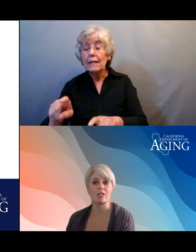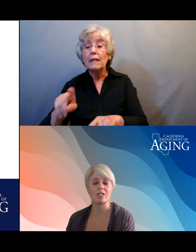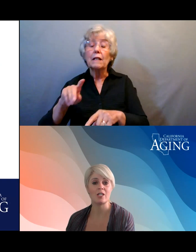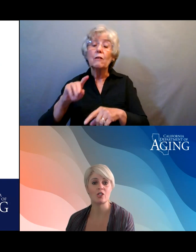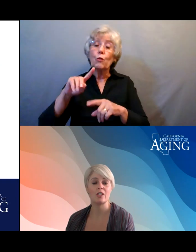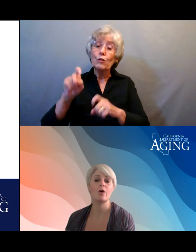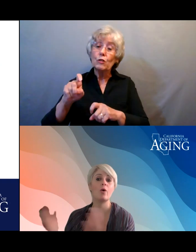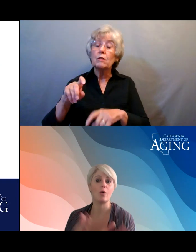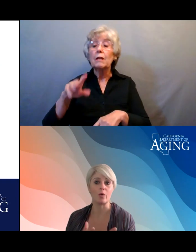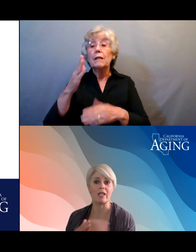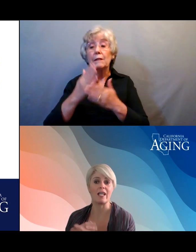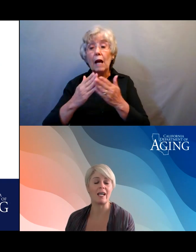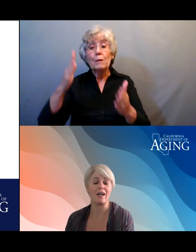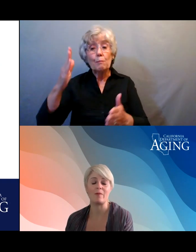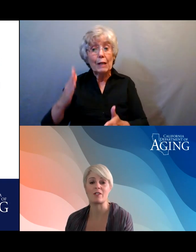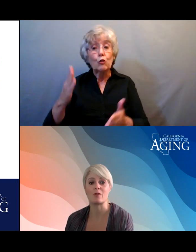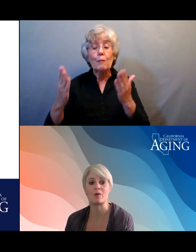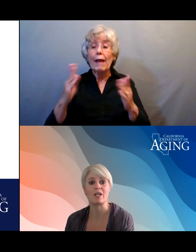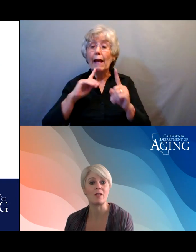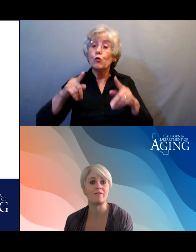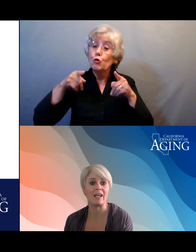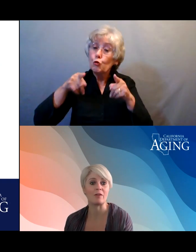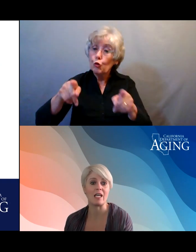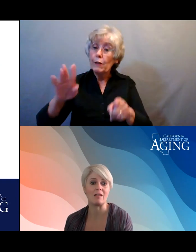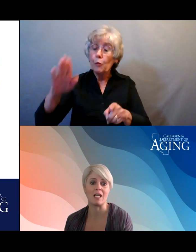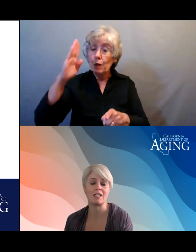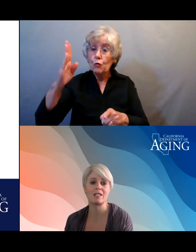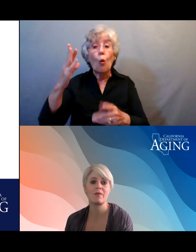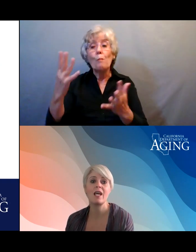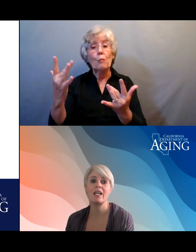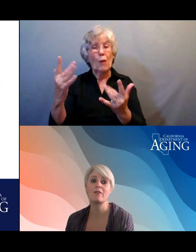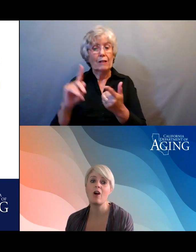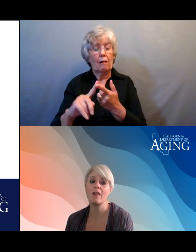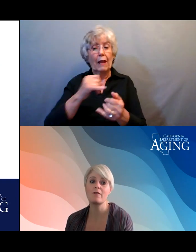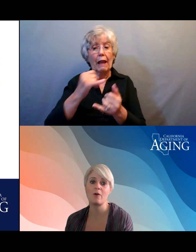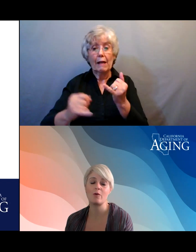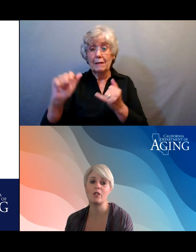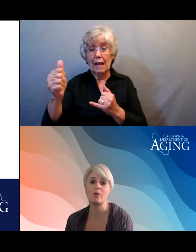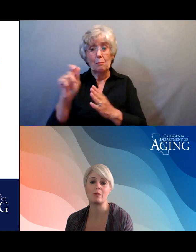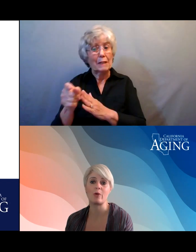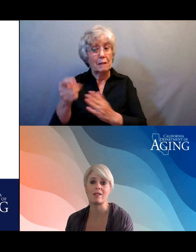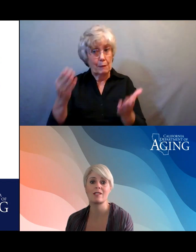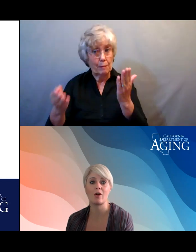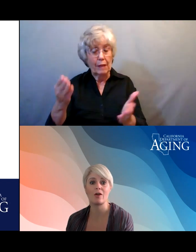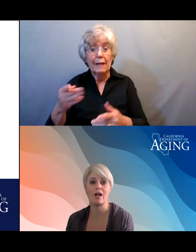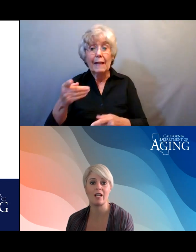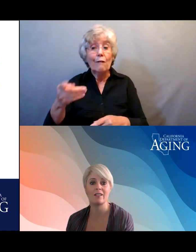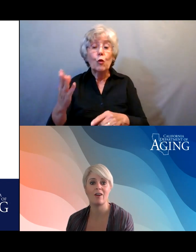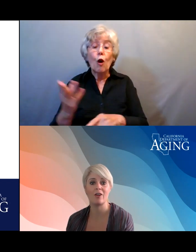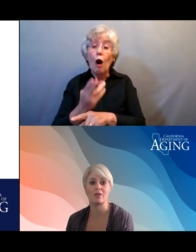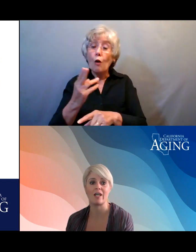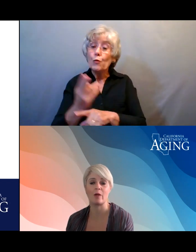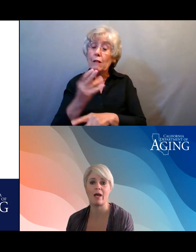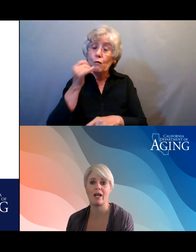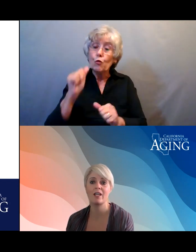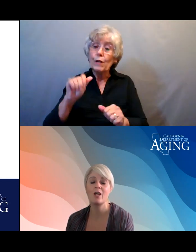during the presentation, or we can answer those in the final 10 minutes. And if you're on the phone, you can press *9